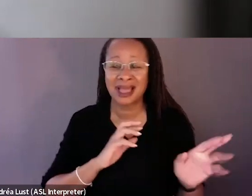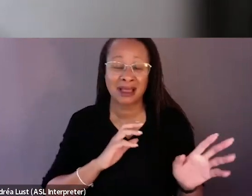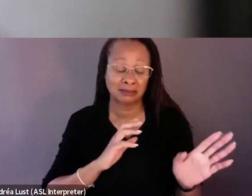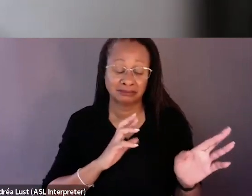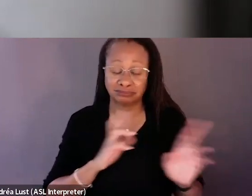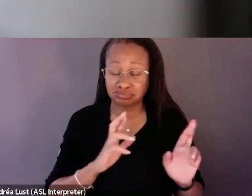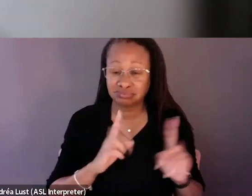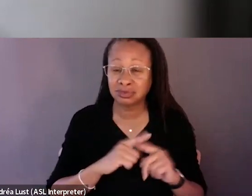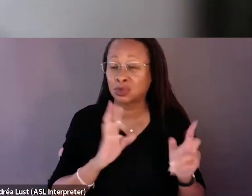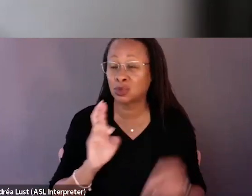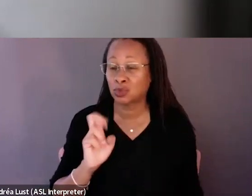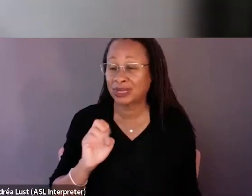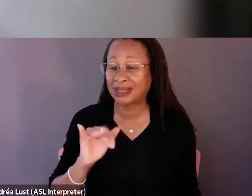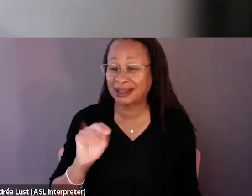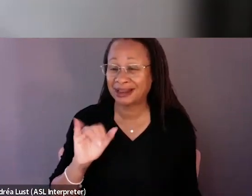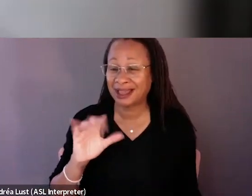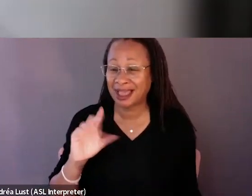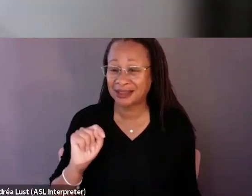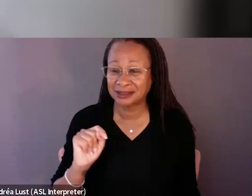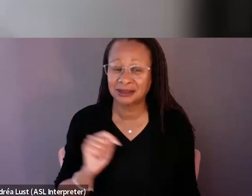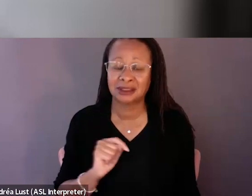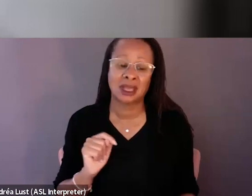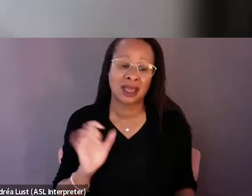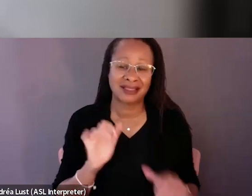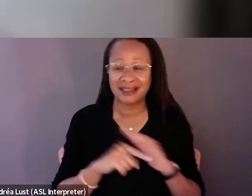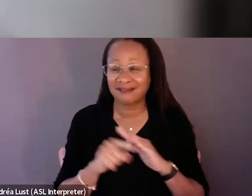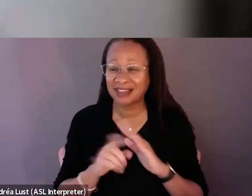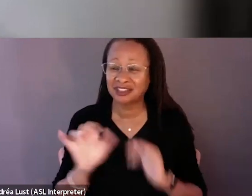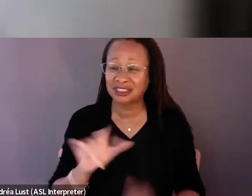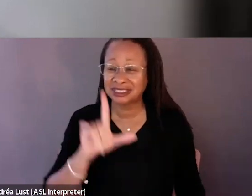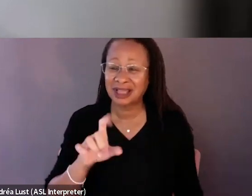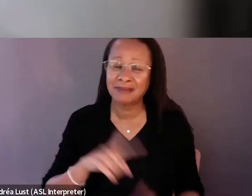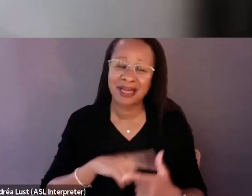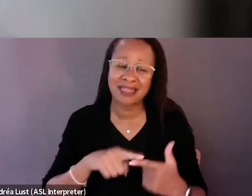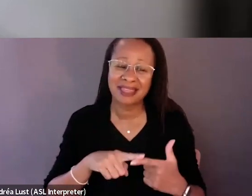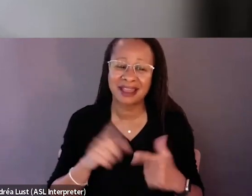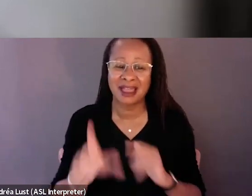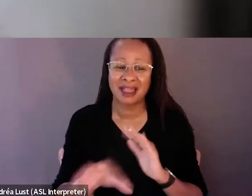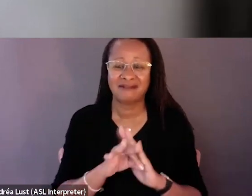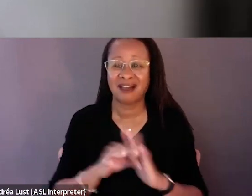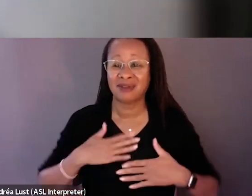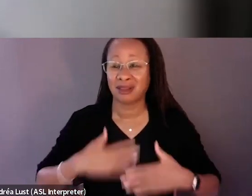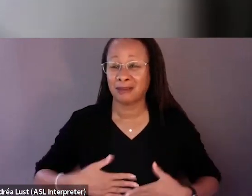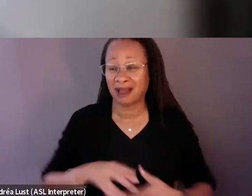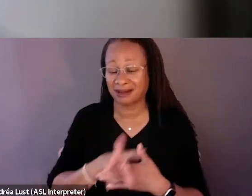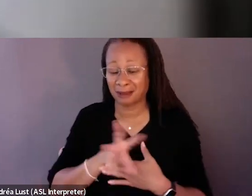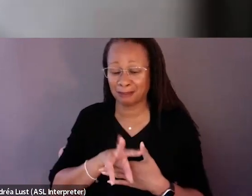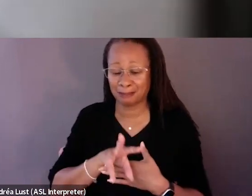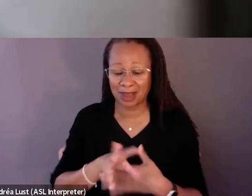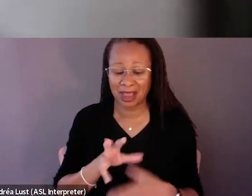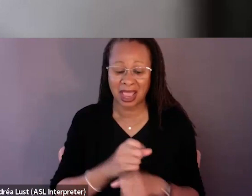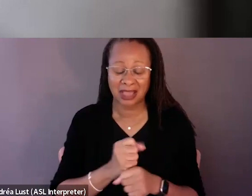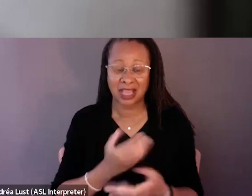and planning to play like investigation style, but then I found the body cam. I got the